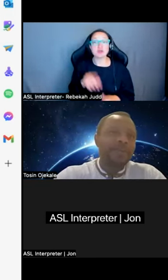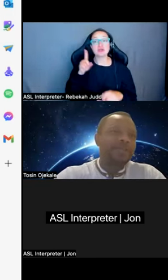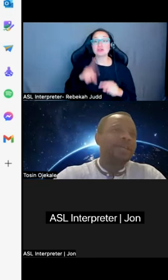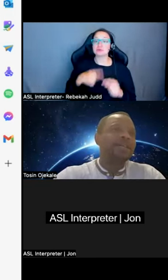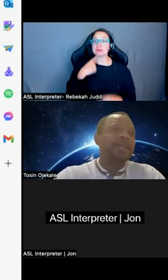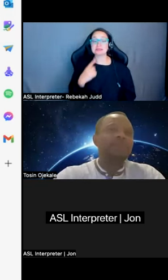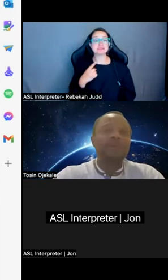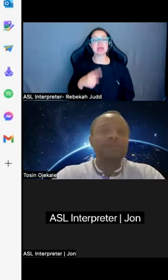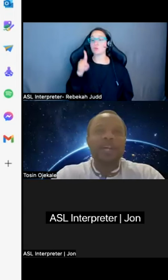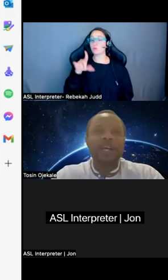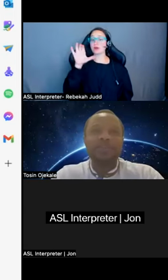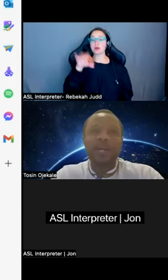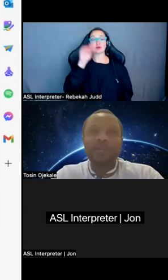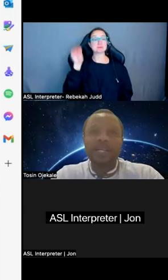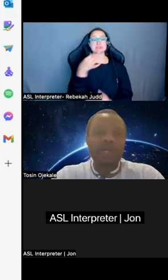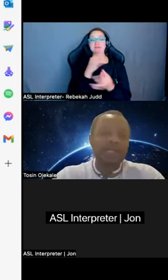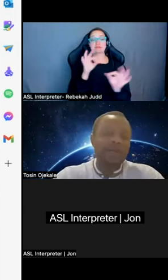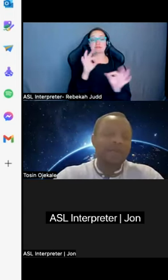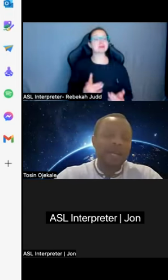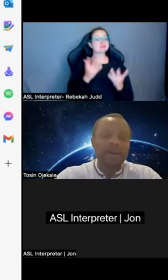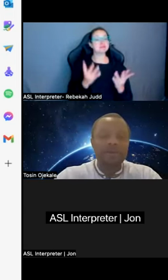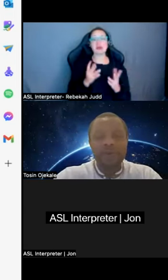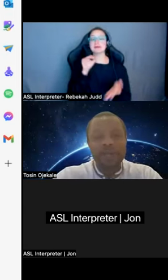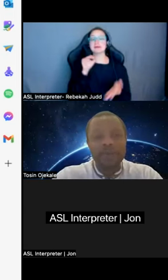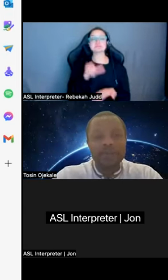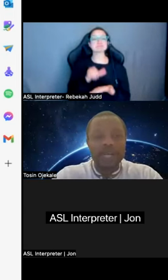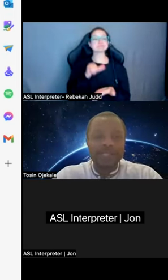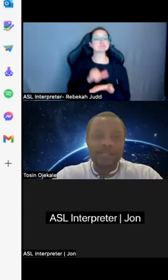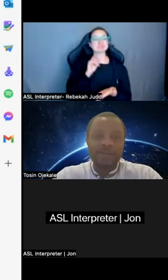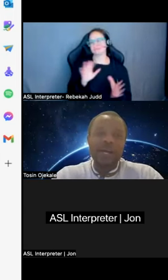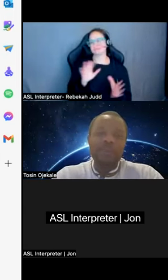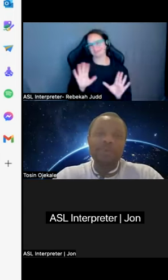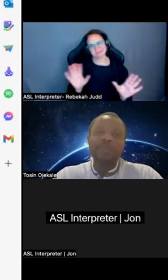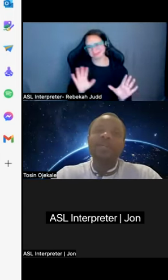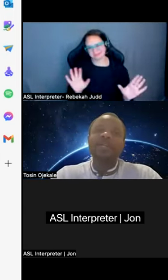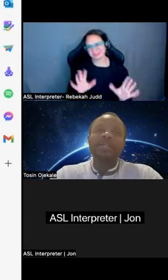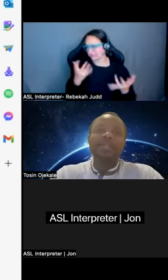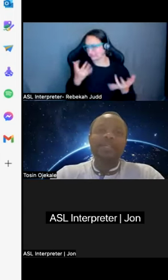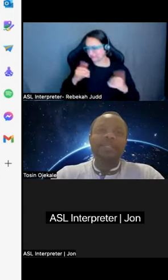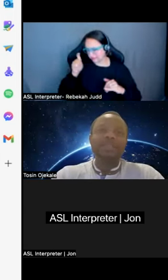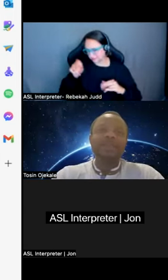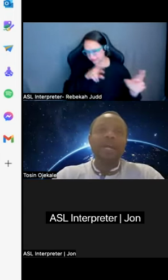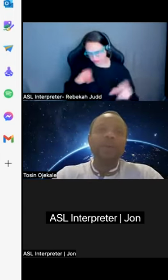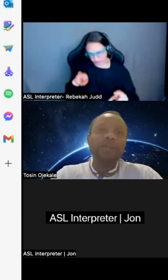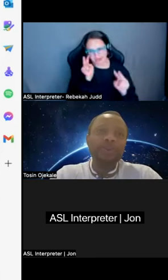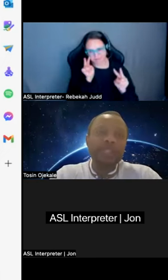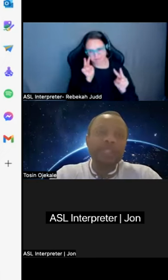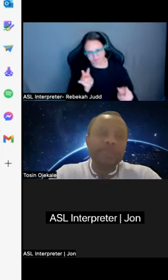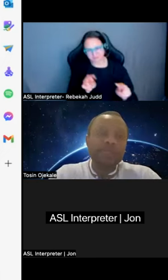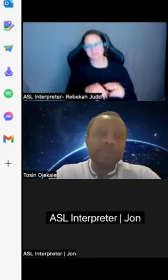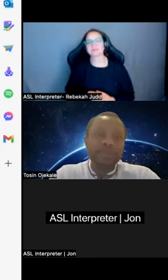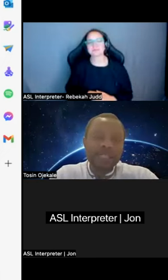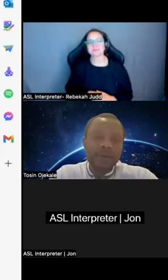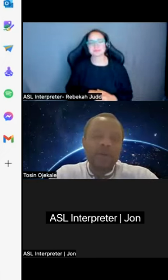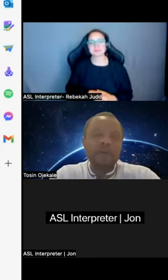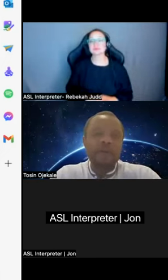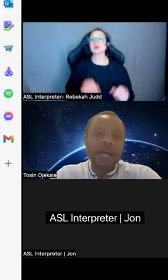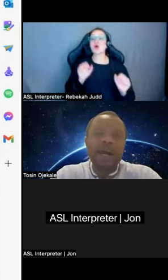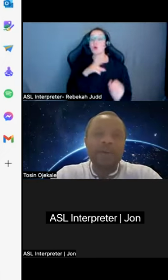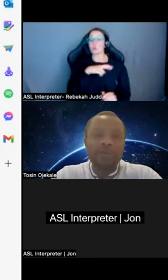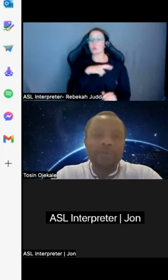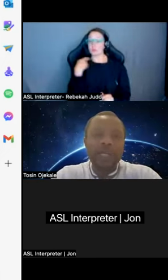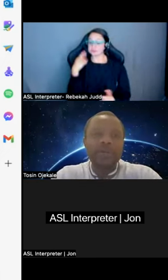fire resistant, and because of that, we are not expecting a fire outbreak. No, that's not going to happen. You can only reduce the risk